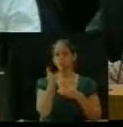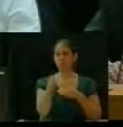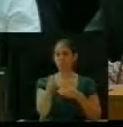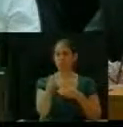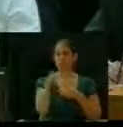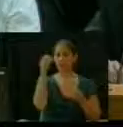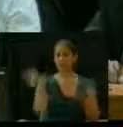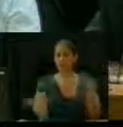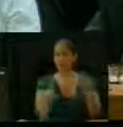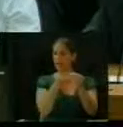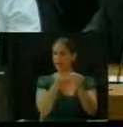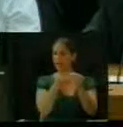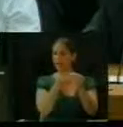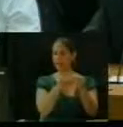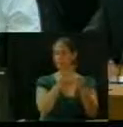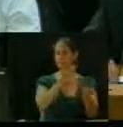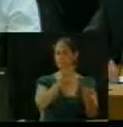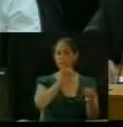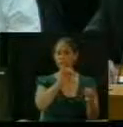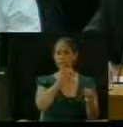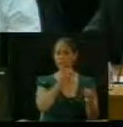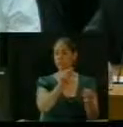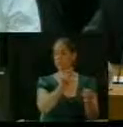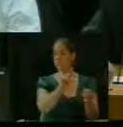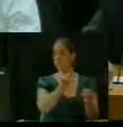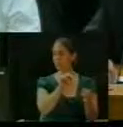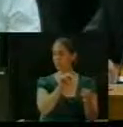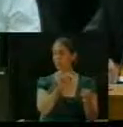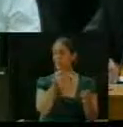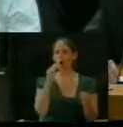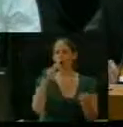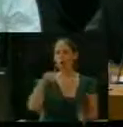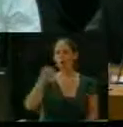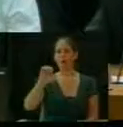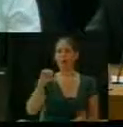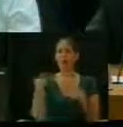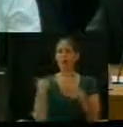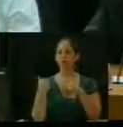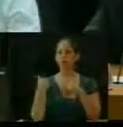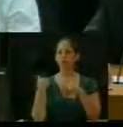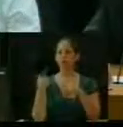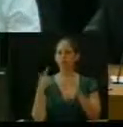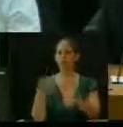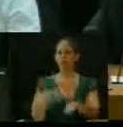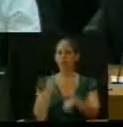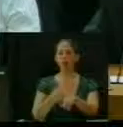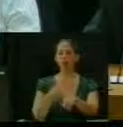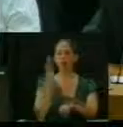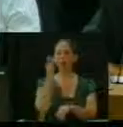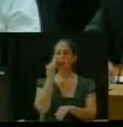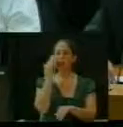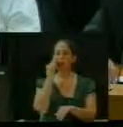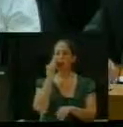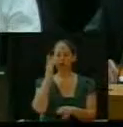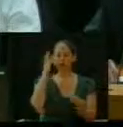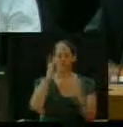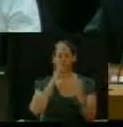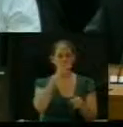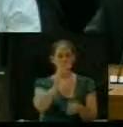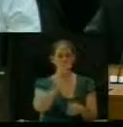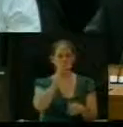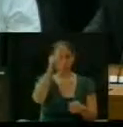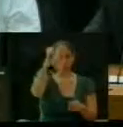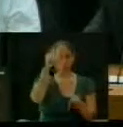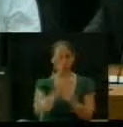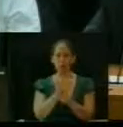to Commissioner Pinkston. Let me say that, I've known Paul a long time, and Mr. Pinkston, I have a lot of respect for you and had a lot of respect for your